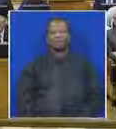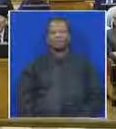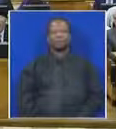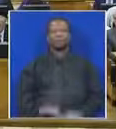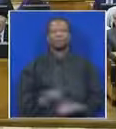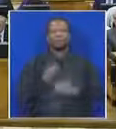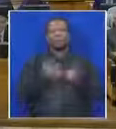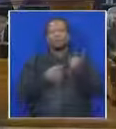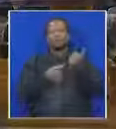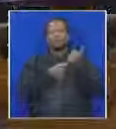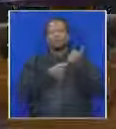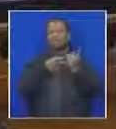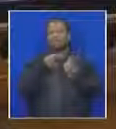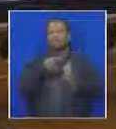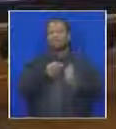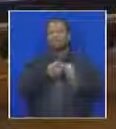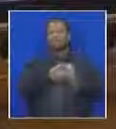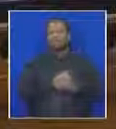Deputy Speaker,